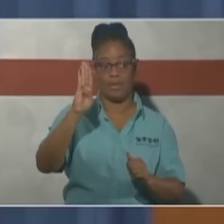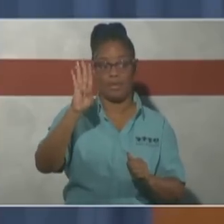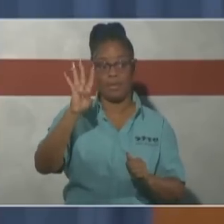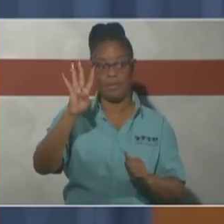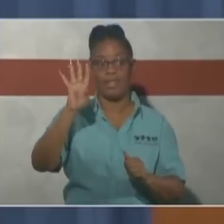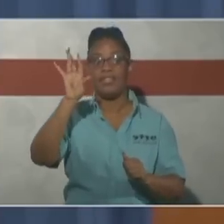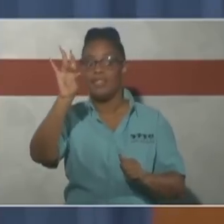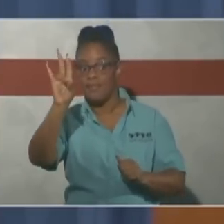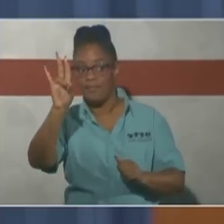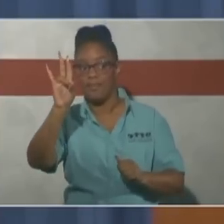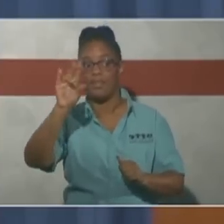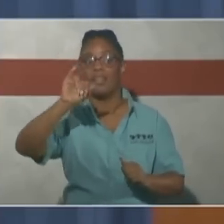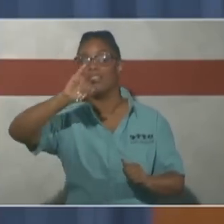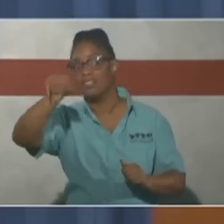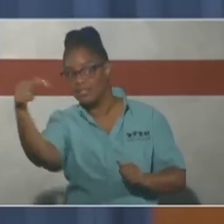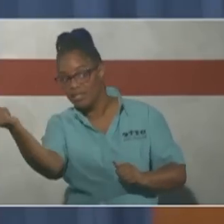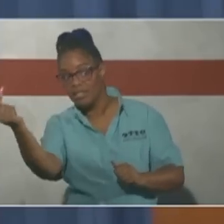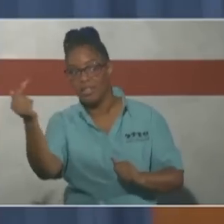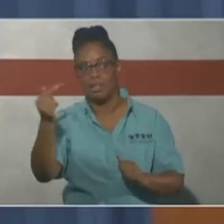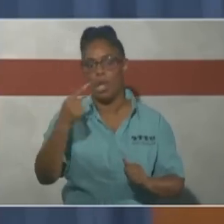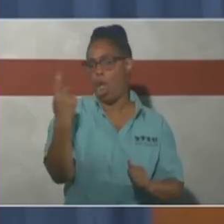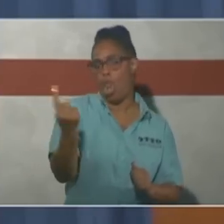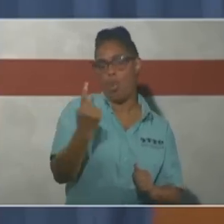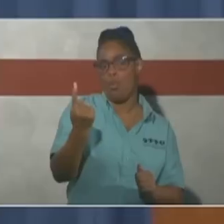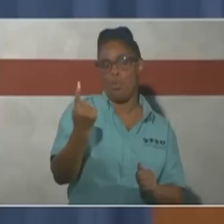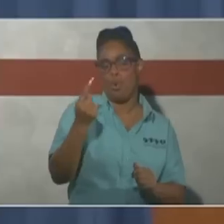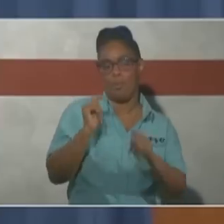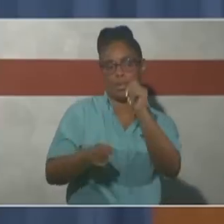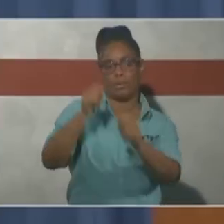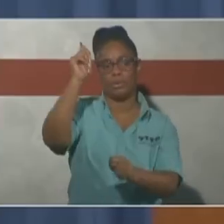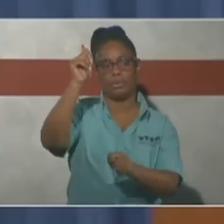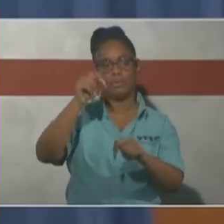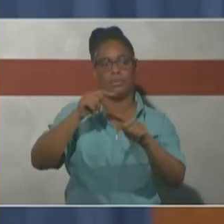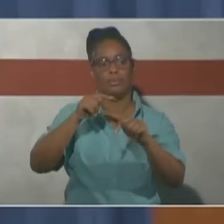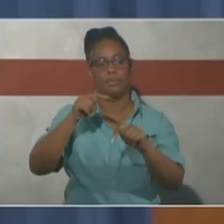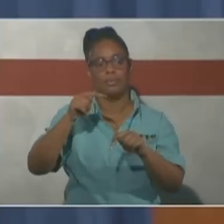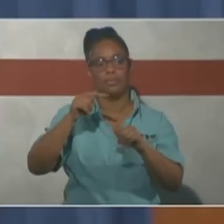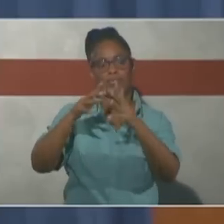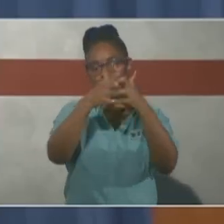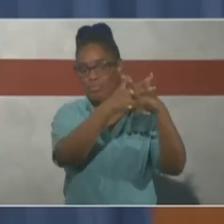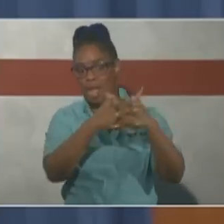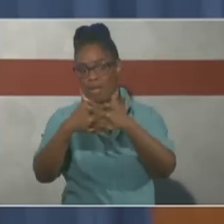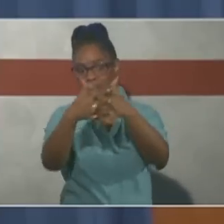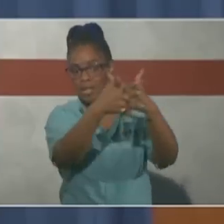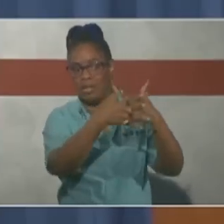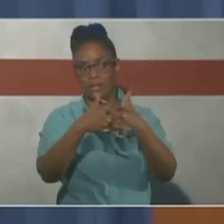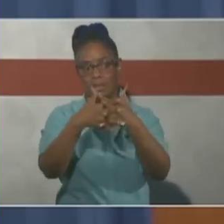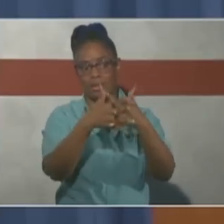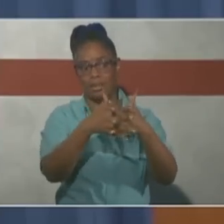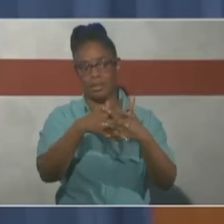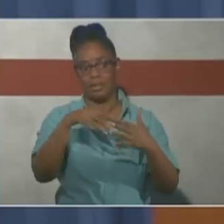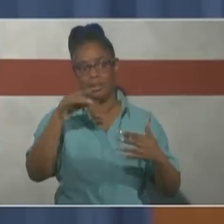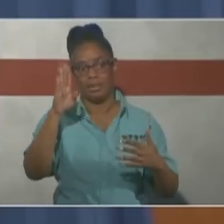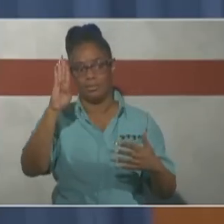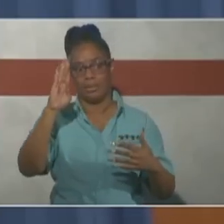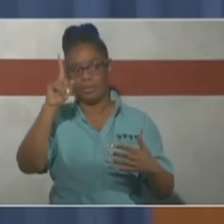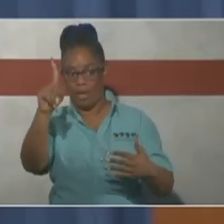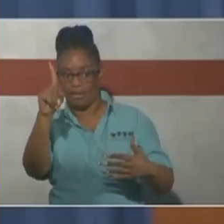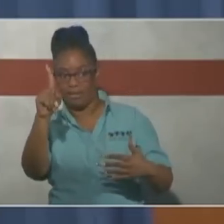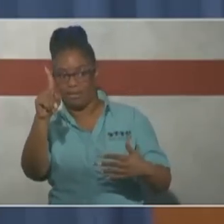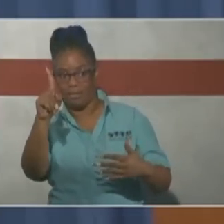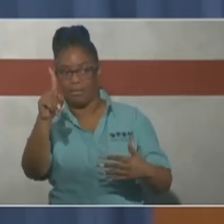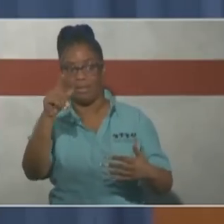those variants is not much between them. The last thing to remember is that we have moved past BA4 and